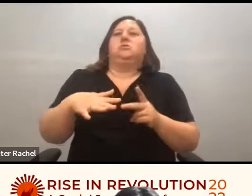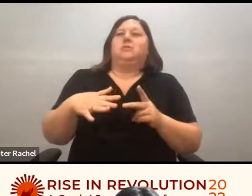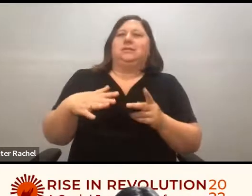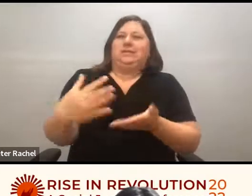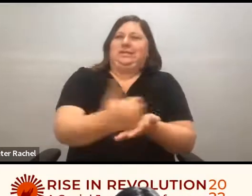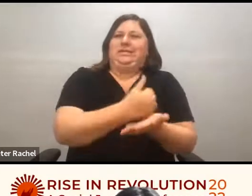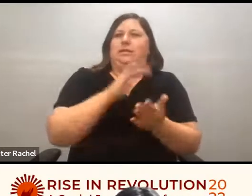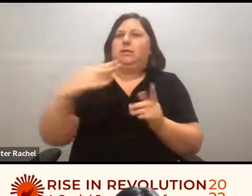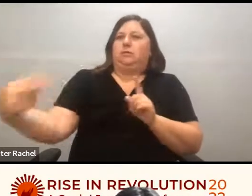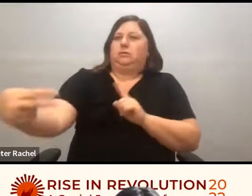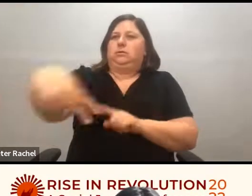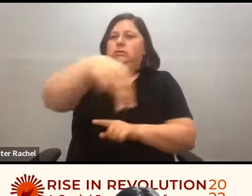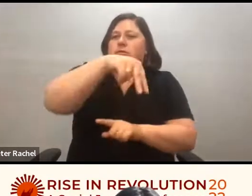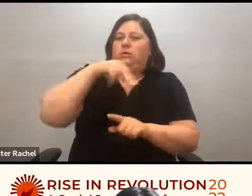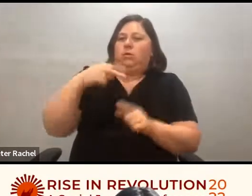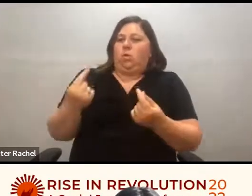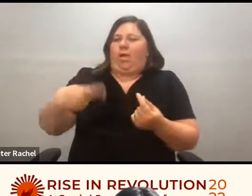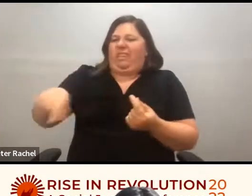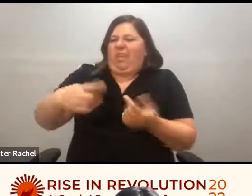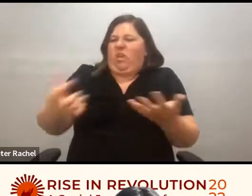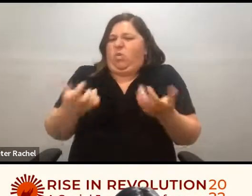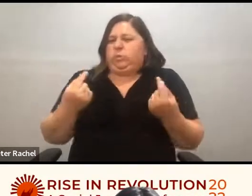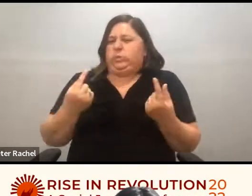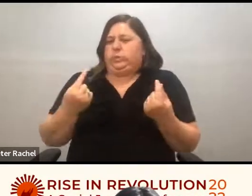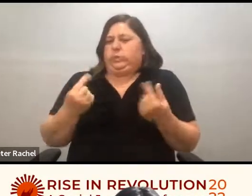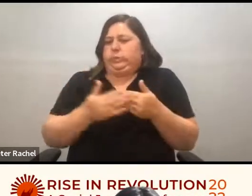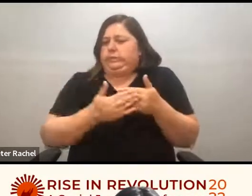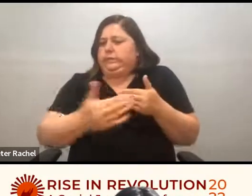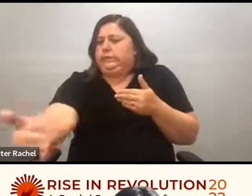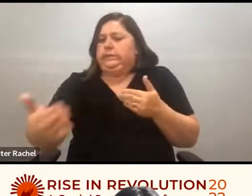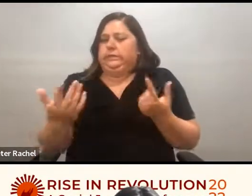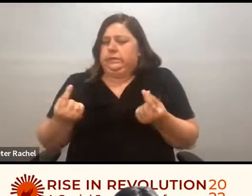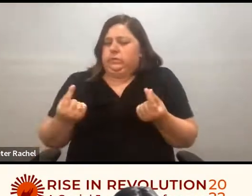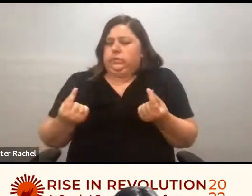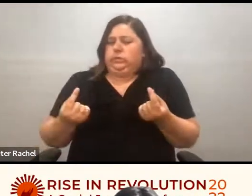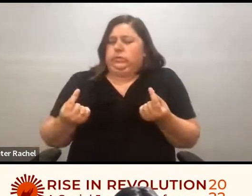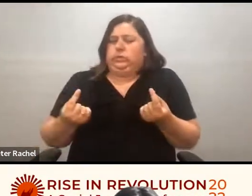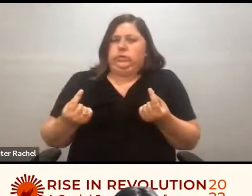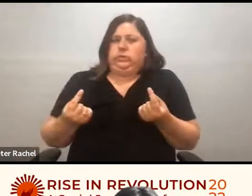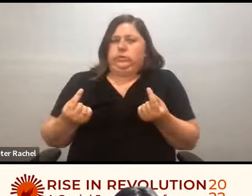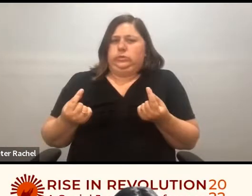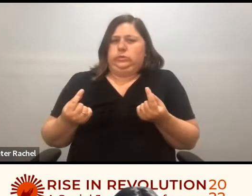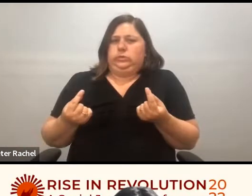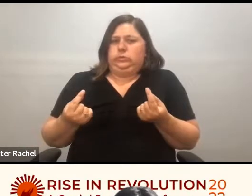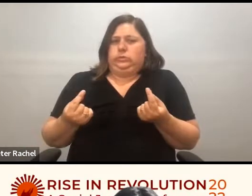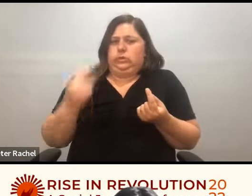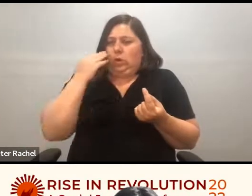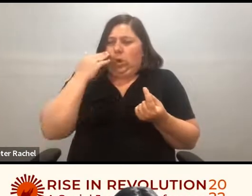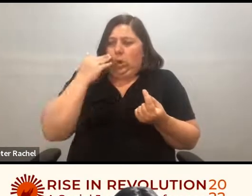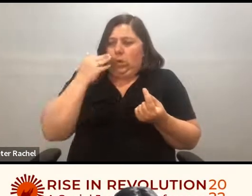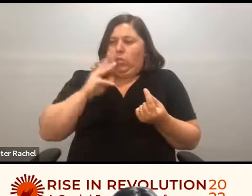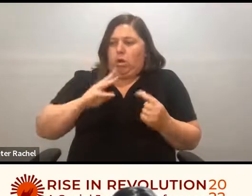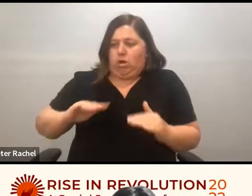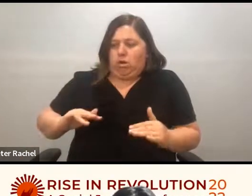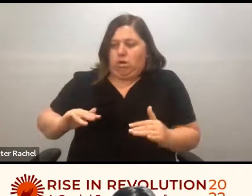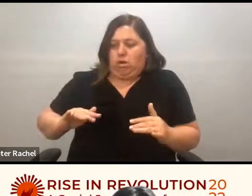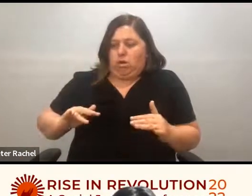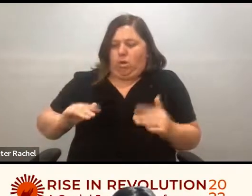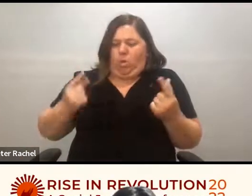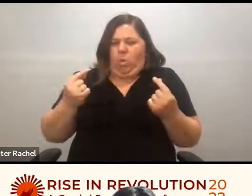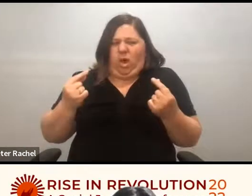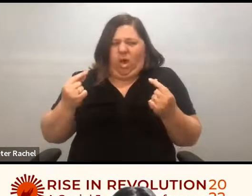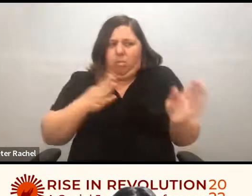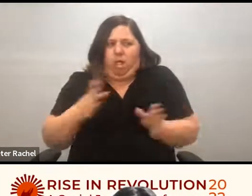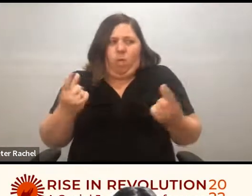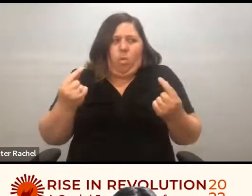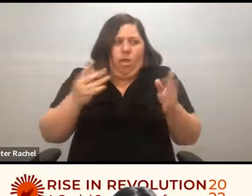their perspectives on what they want to do moving forward. You know, with this threat coming, what kinds of adaptation pathways do they